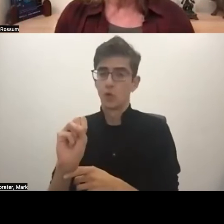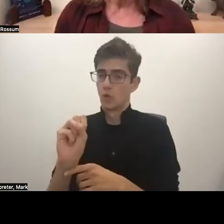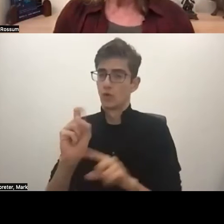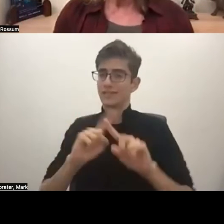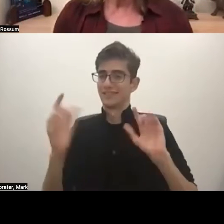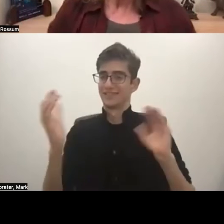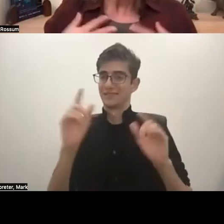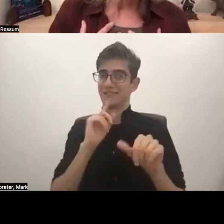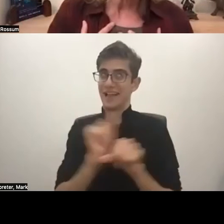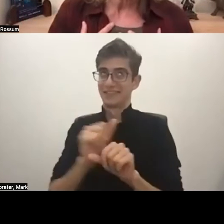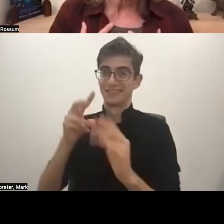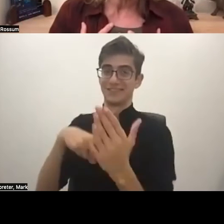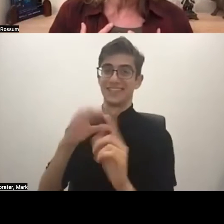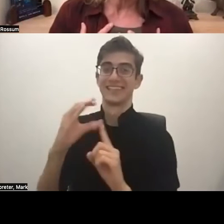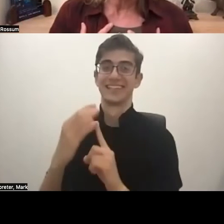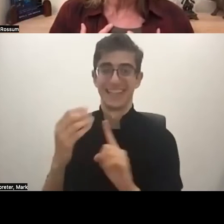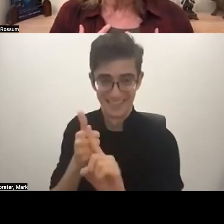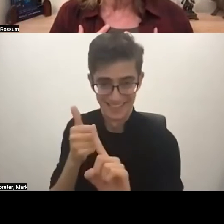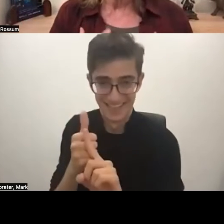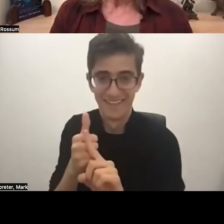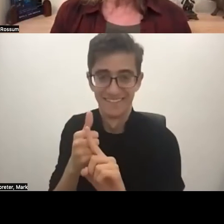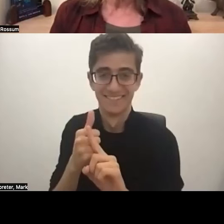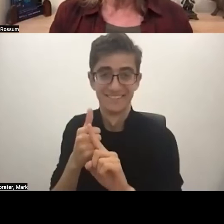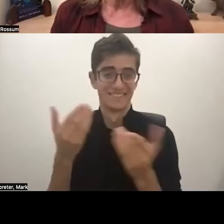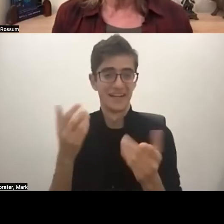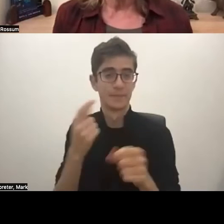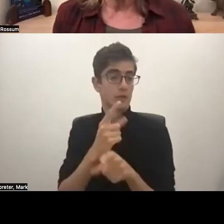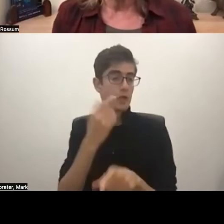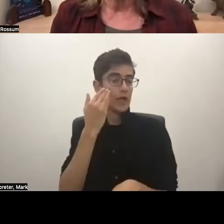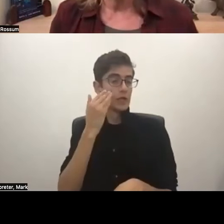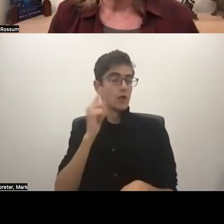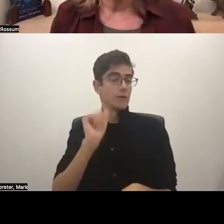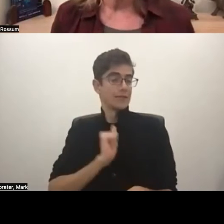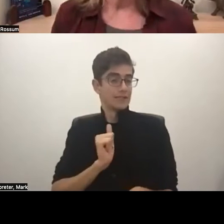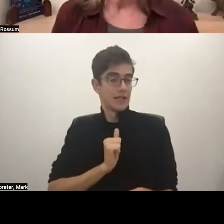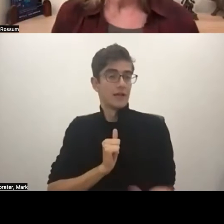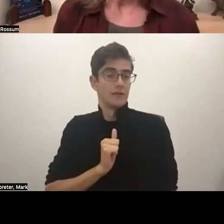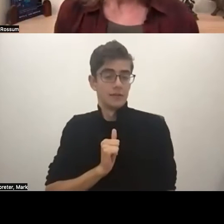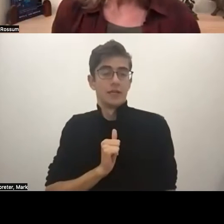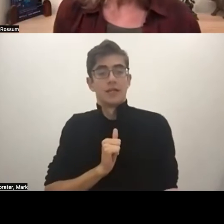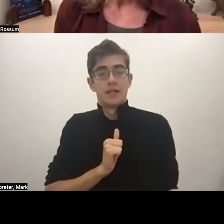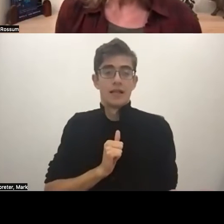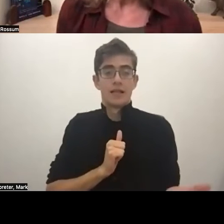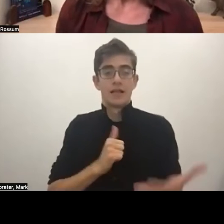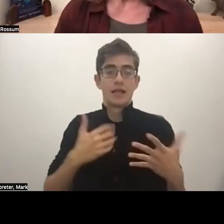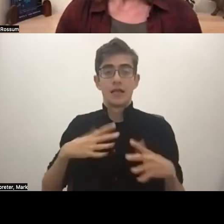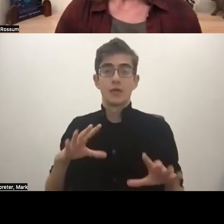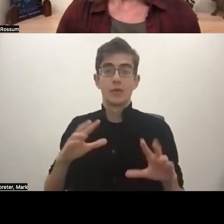the case. And I just know from myself, you know, I don't want to game out